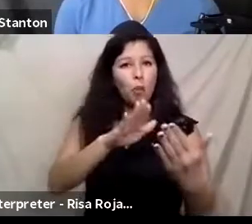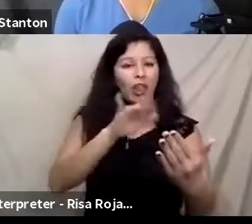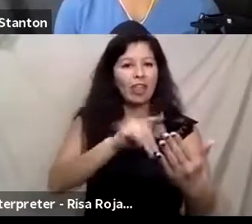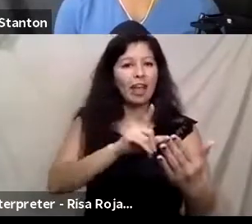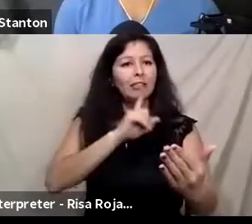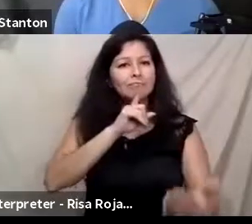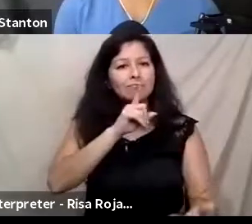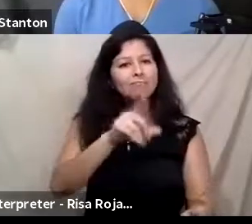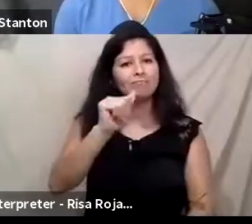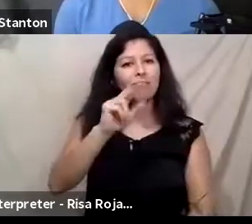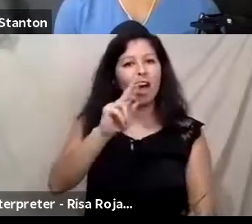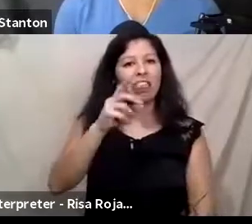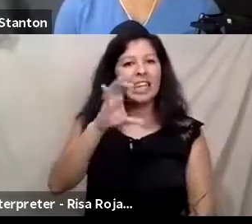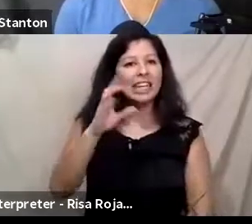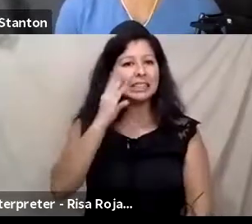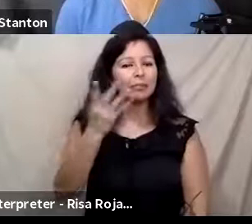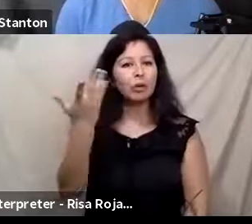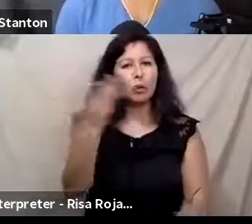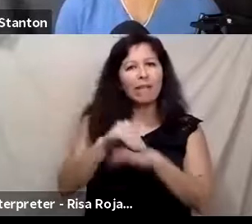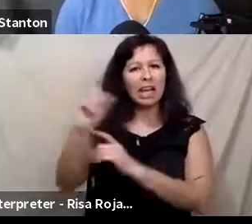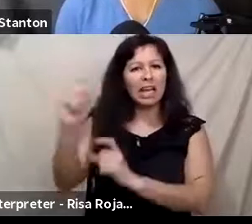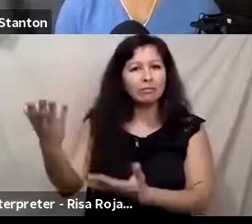authenticity? What advice would you give them?